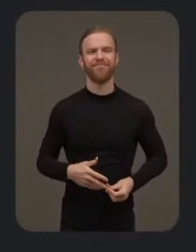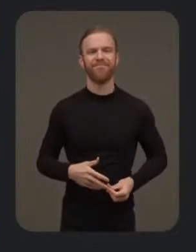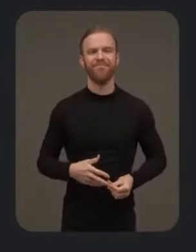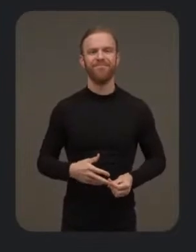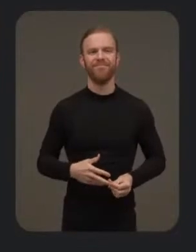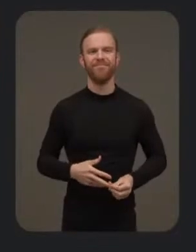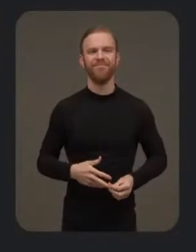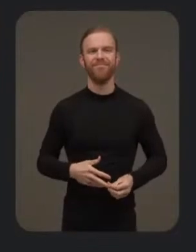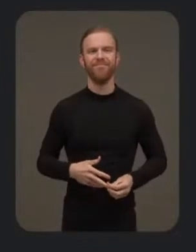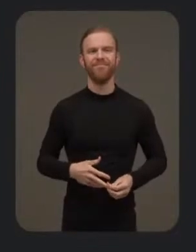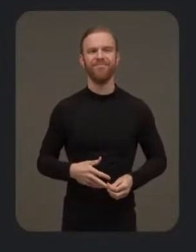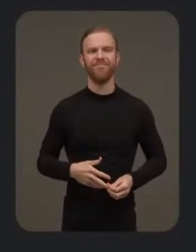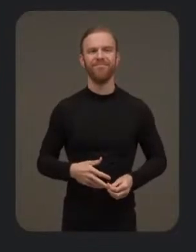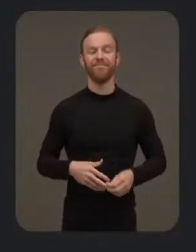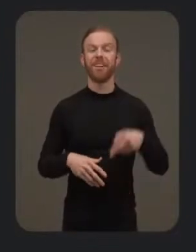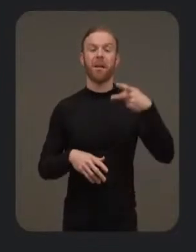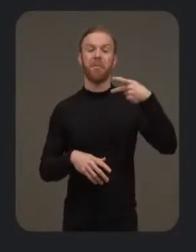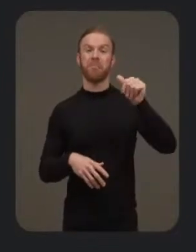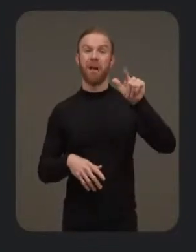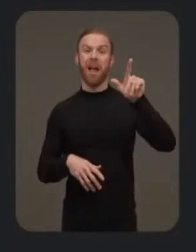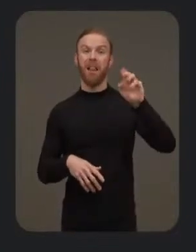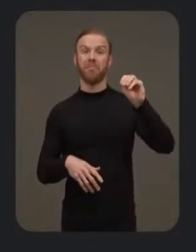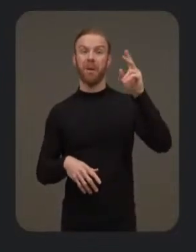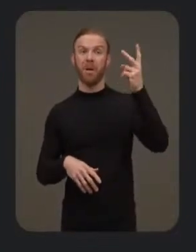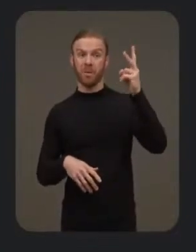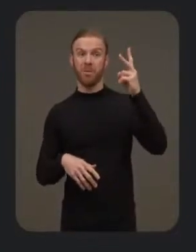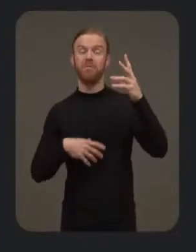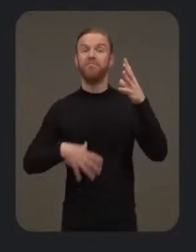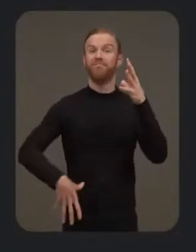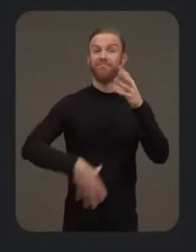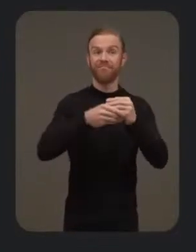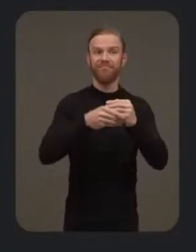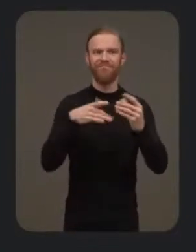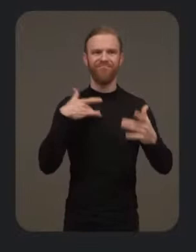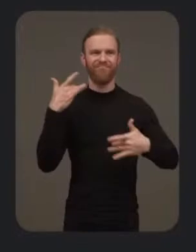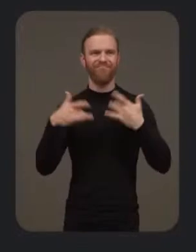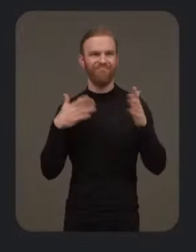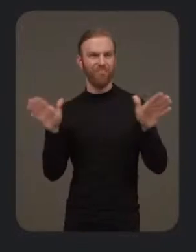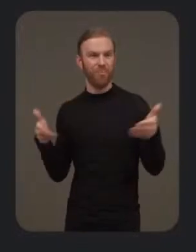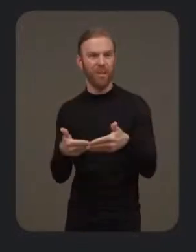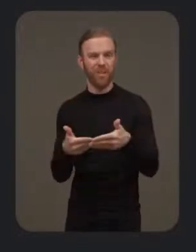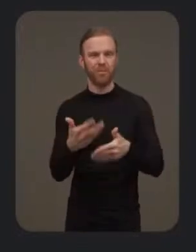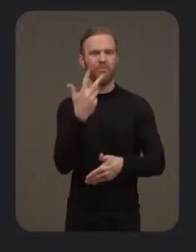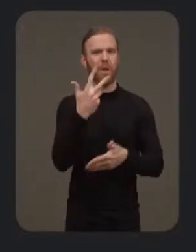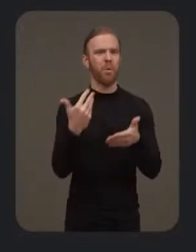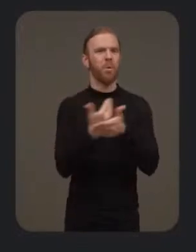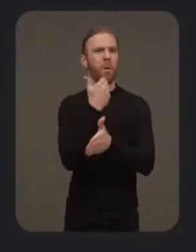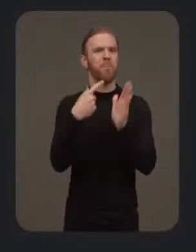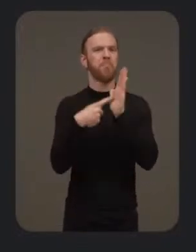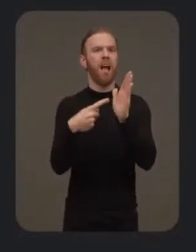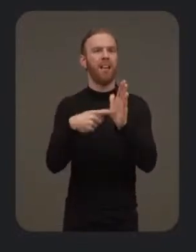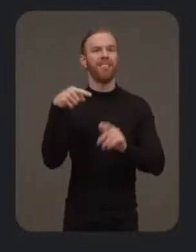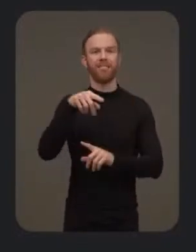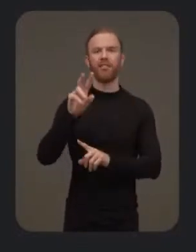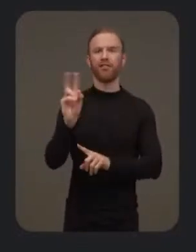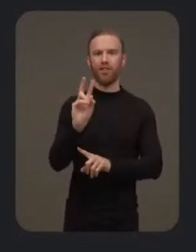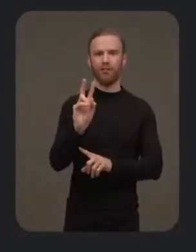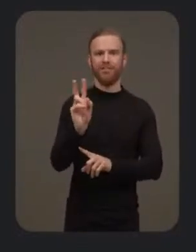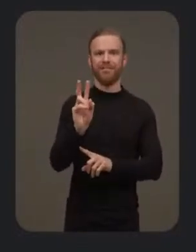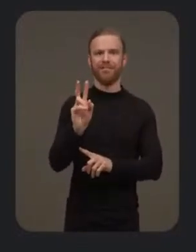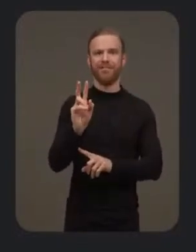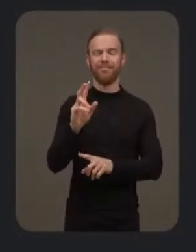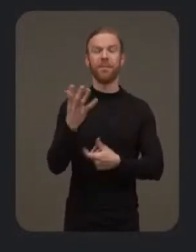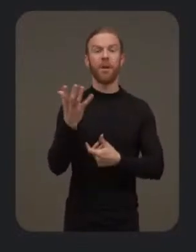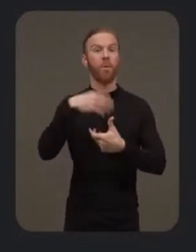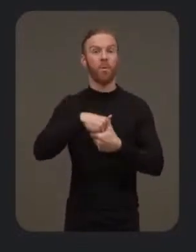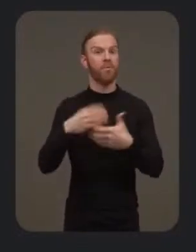technologies. In addition to Palm 2, we're excited to introduce 3 new models in